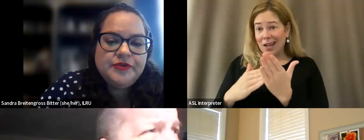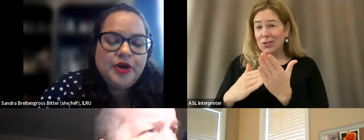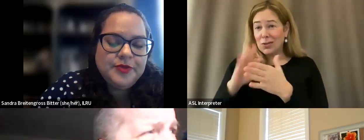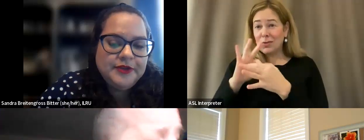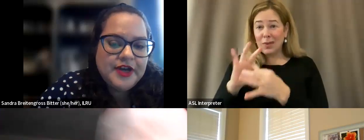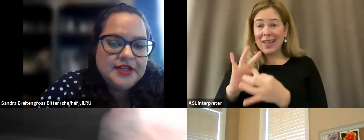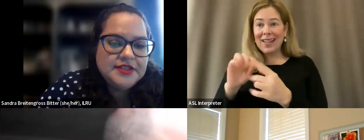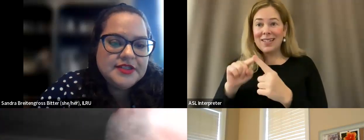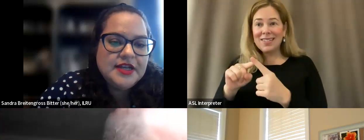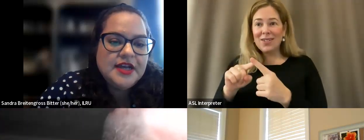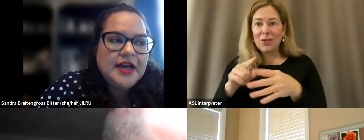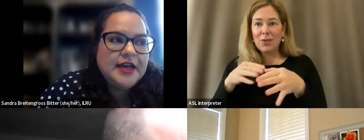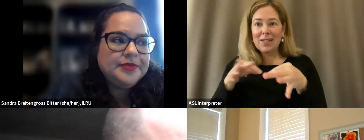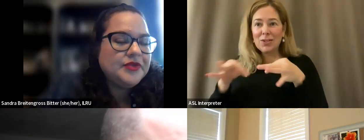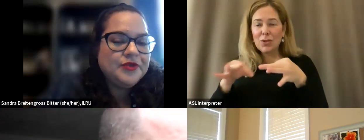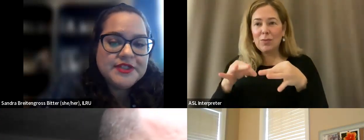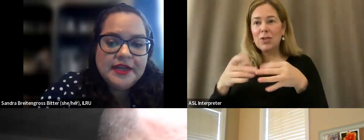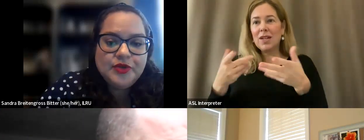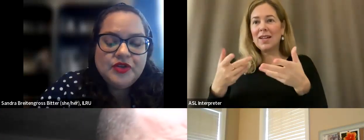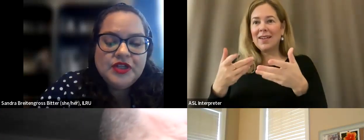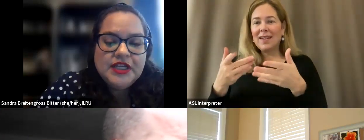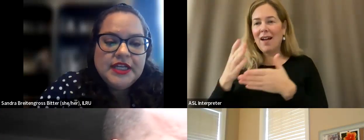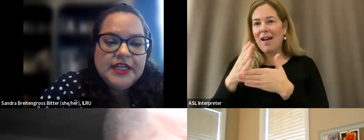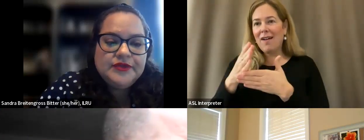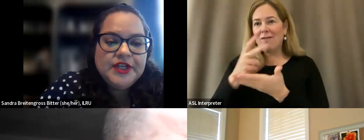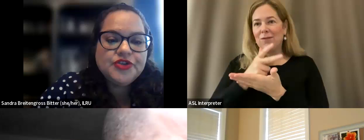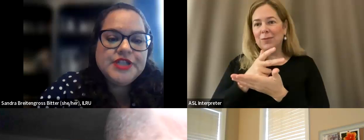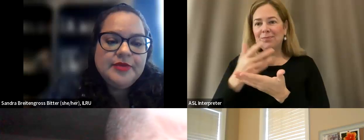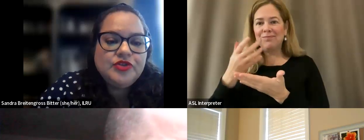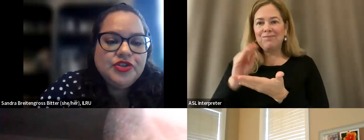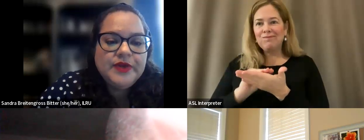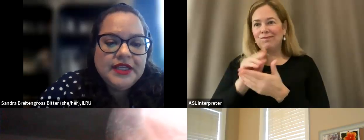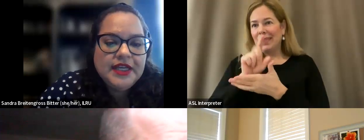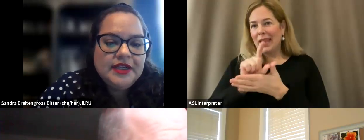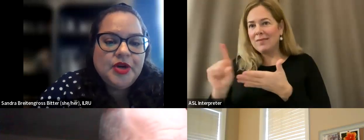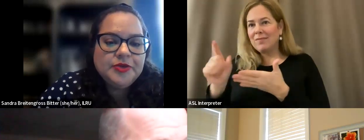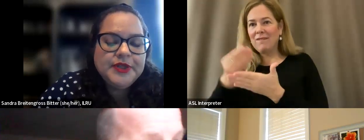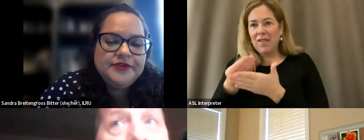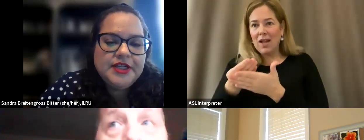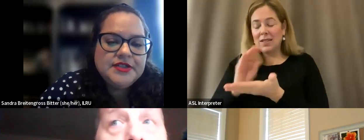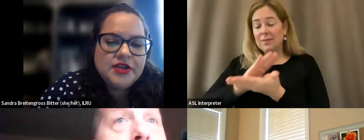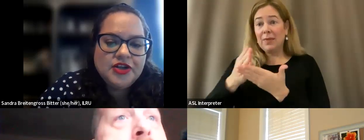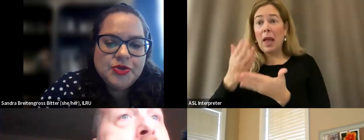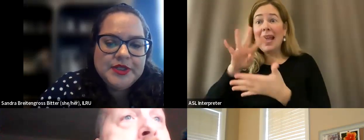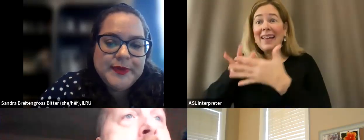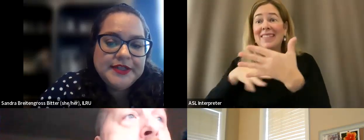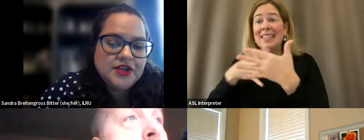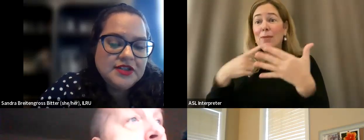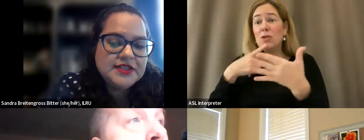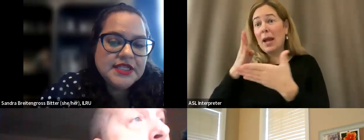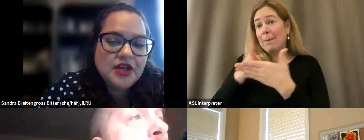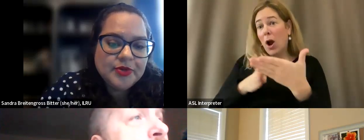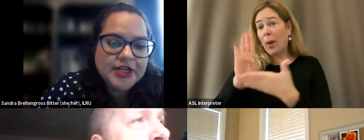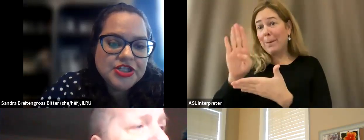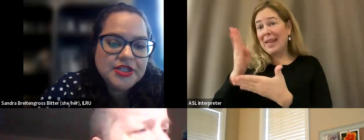the use of Part B funds. For example, if in your table you indicated Part B funds are to be spent